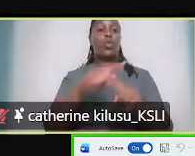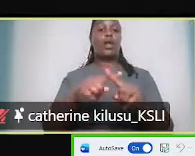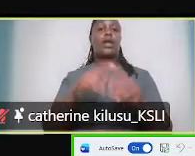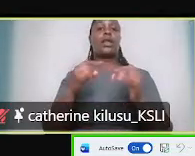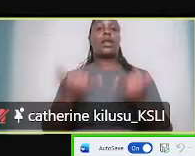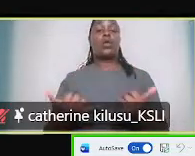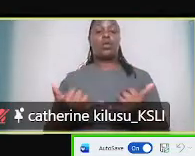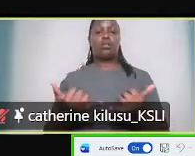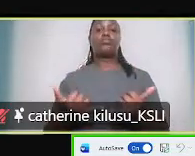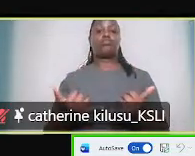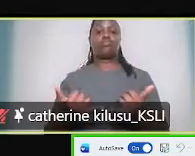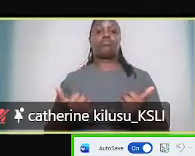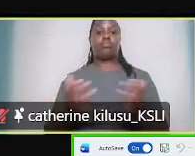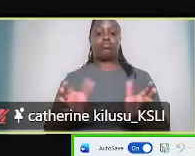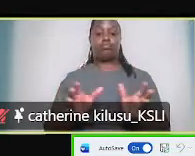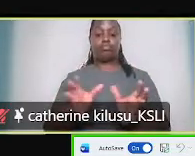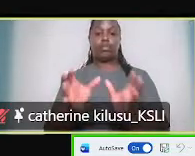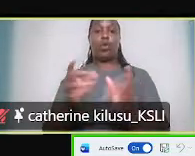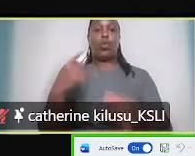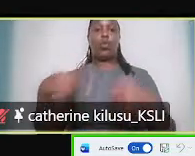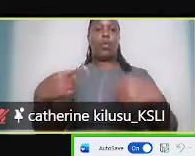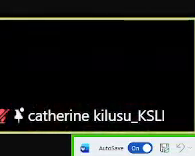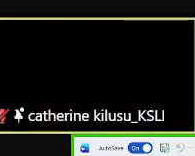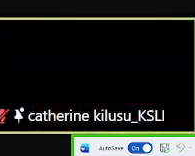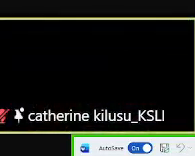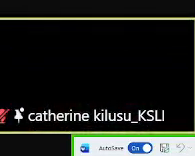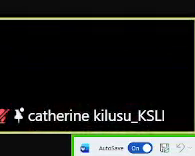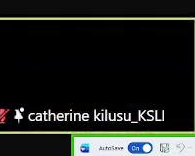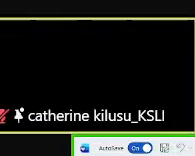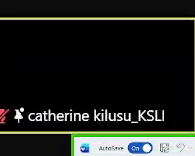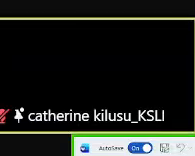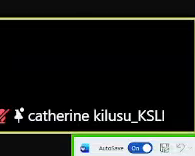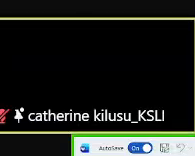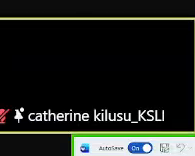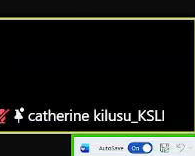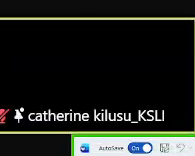to compete for resources, but what we need to do is